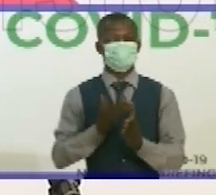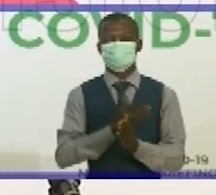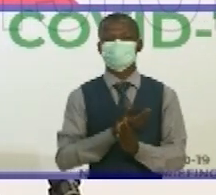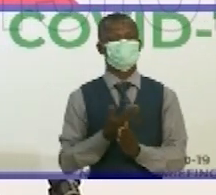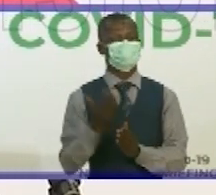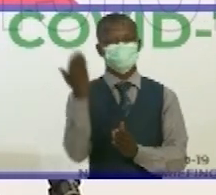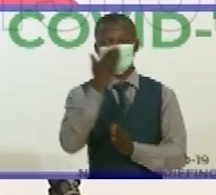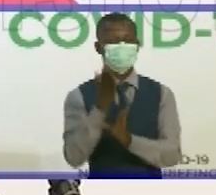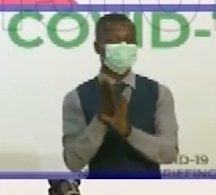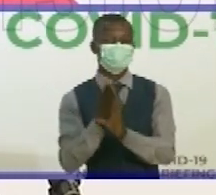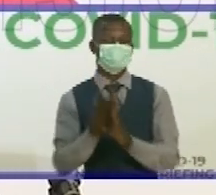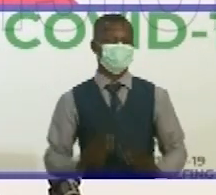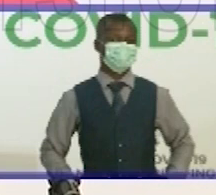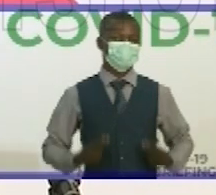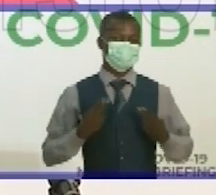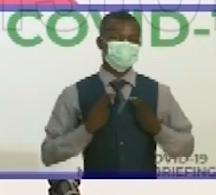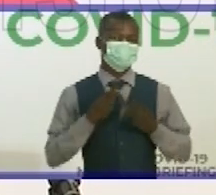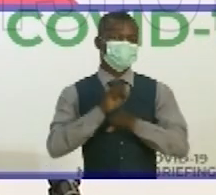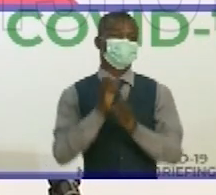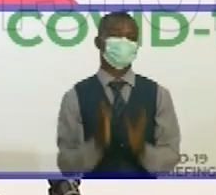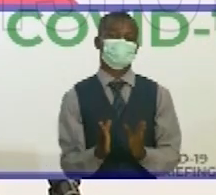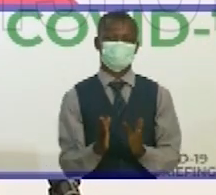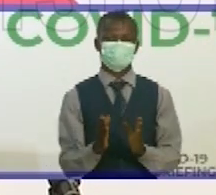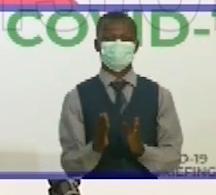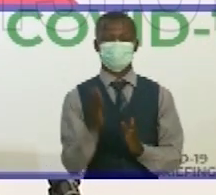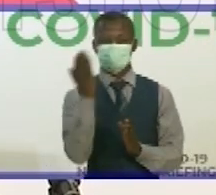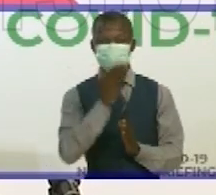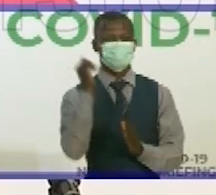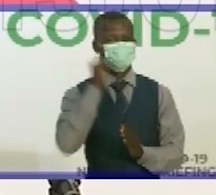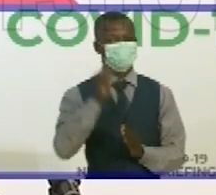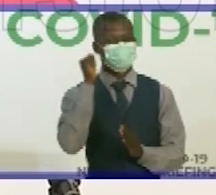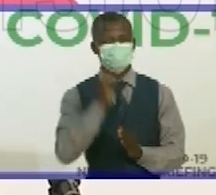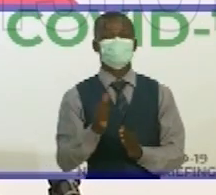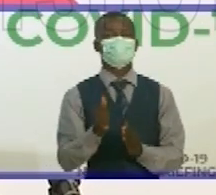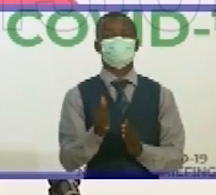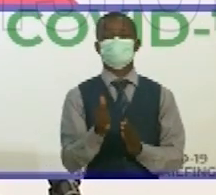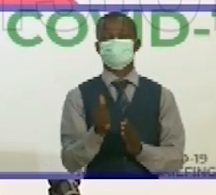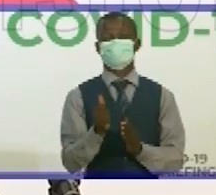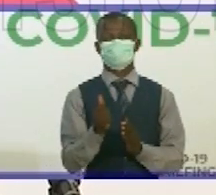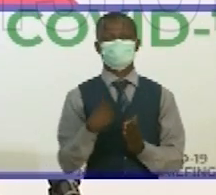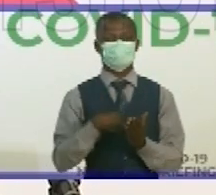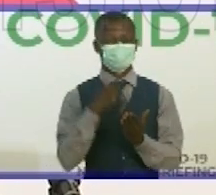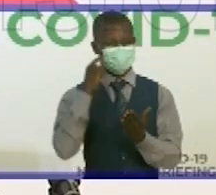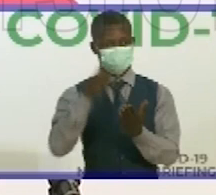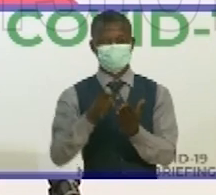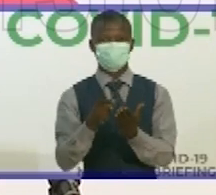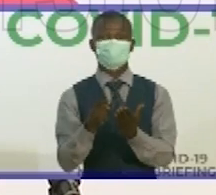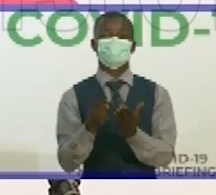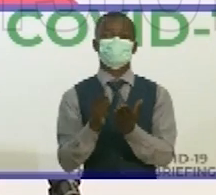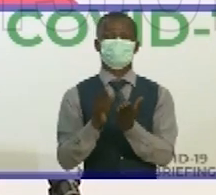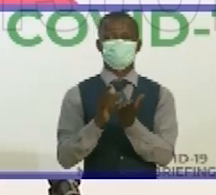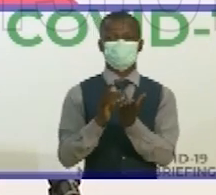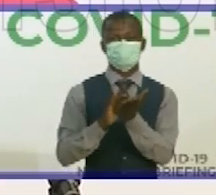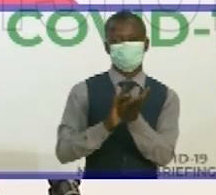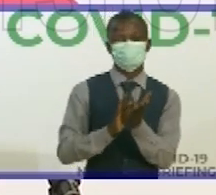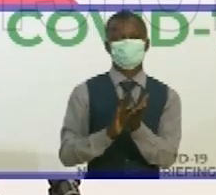basis was forcefully brought to our consciousness when the tweet from the Honorable Minister